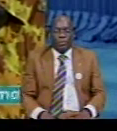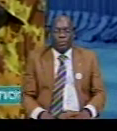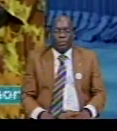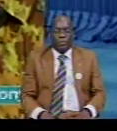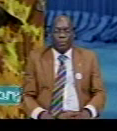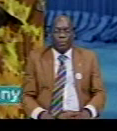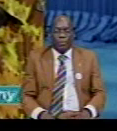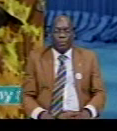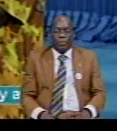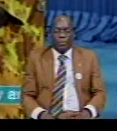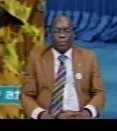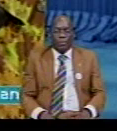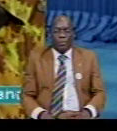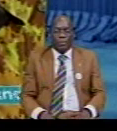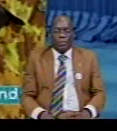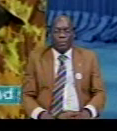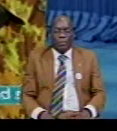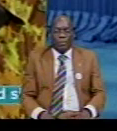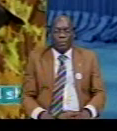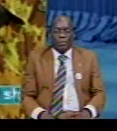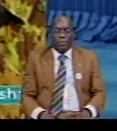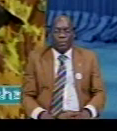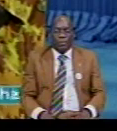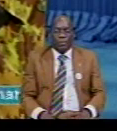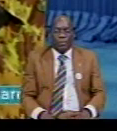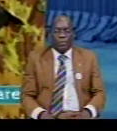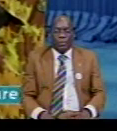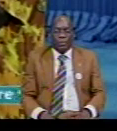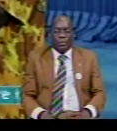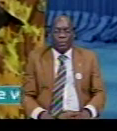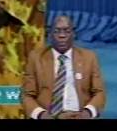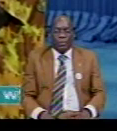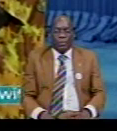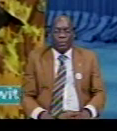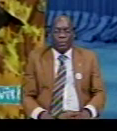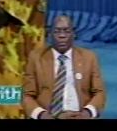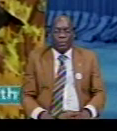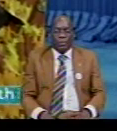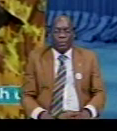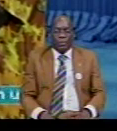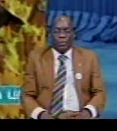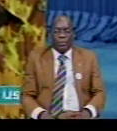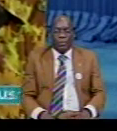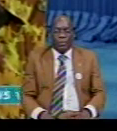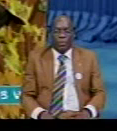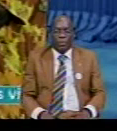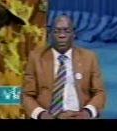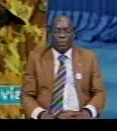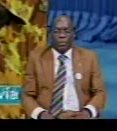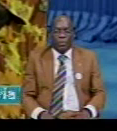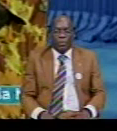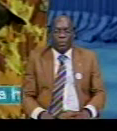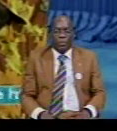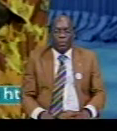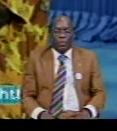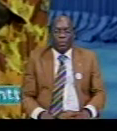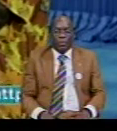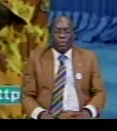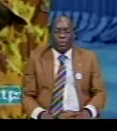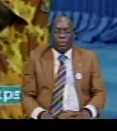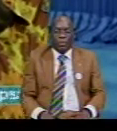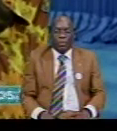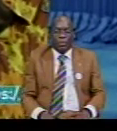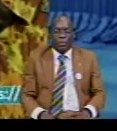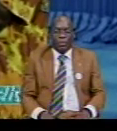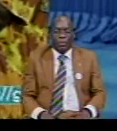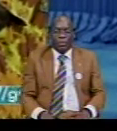whosoever has problem, raise one hand up, then put one hand to the area of your problem.